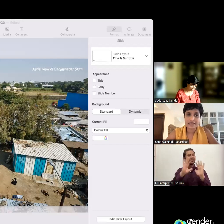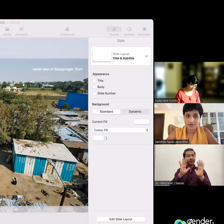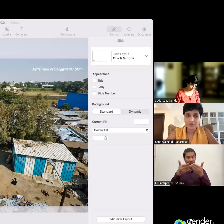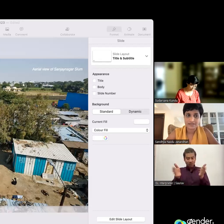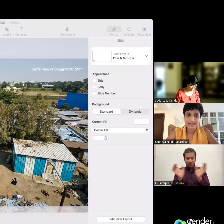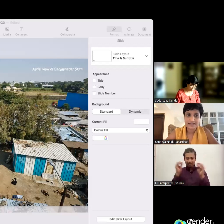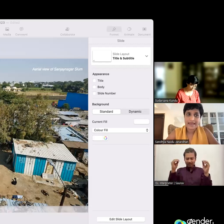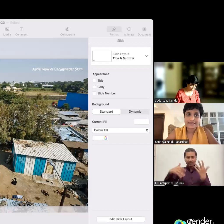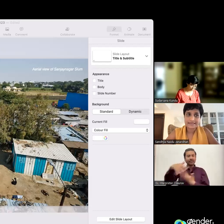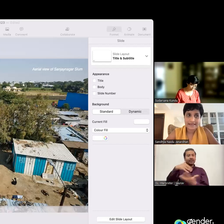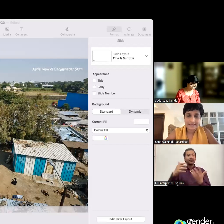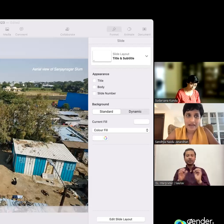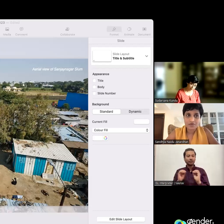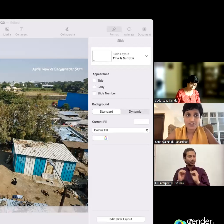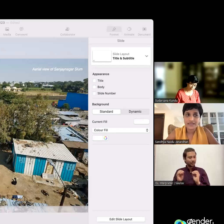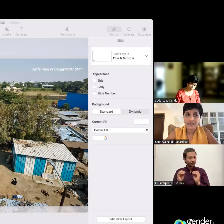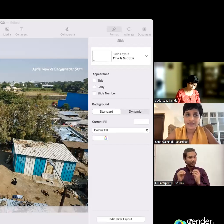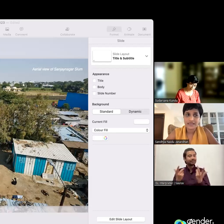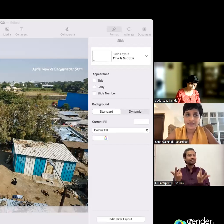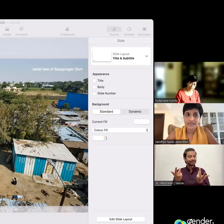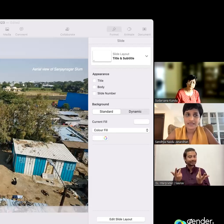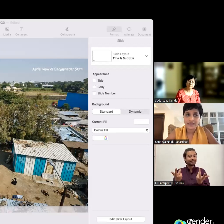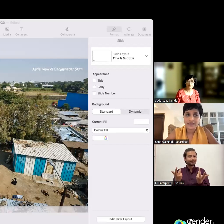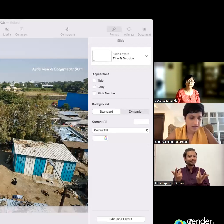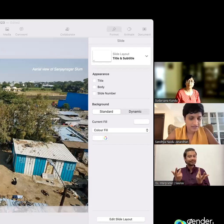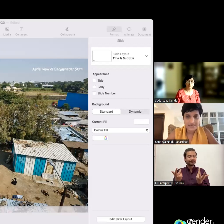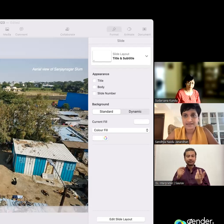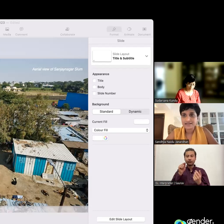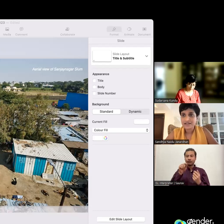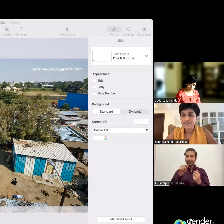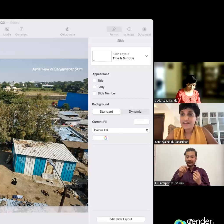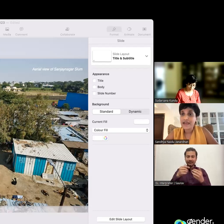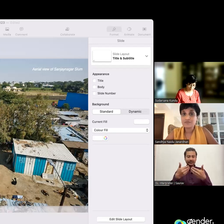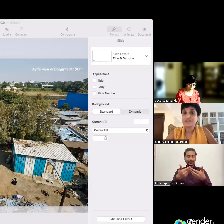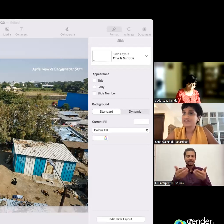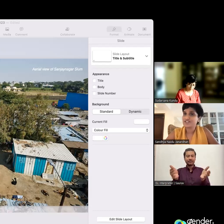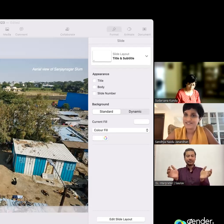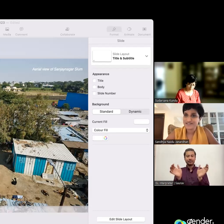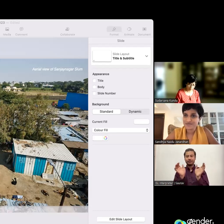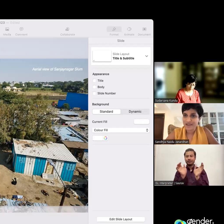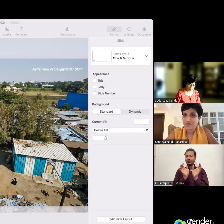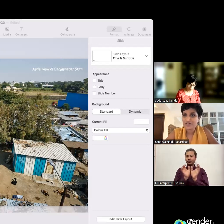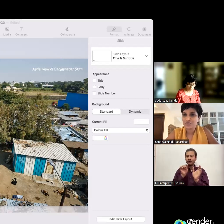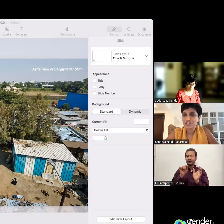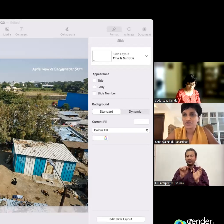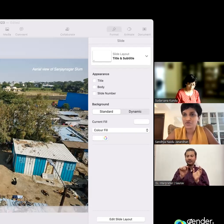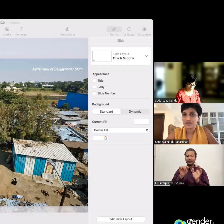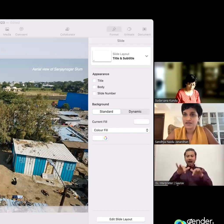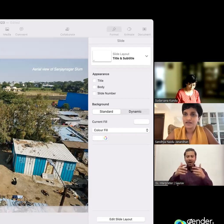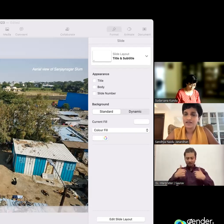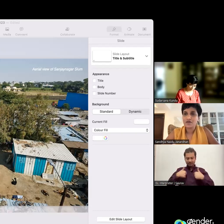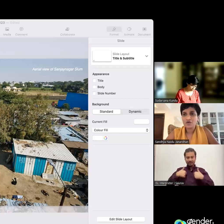this neighborhood, and then how do you engage with the community to understand their aspirations, and not so much